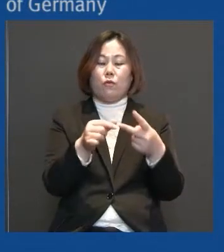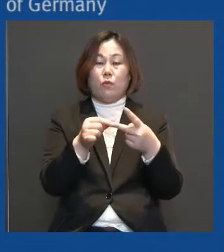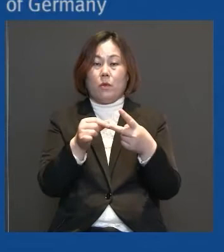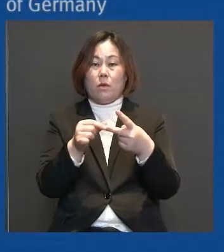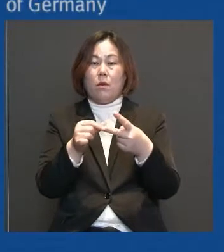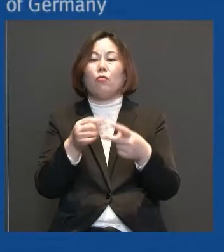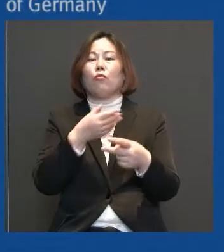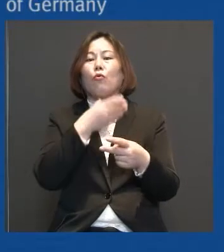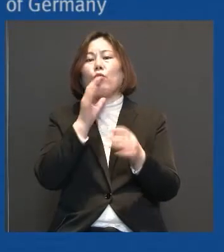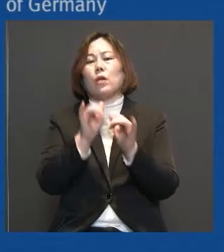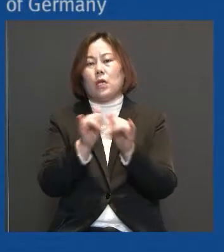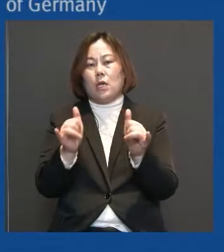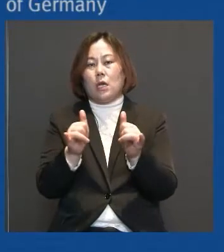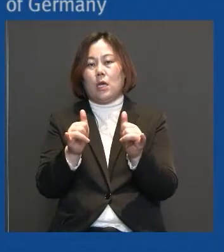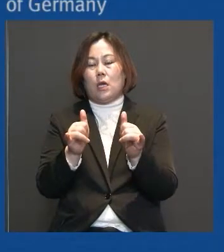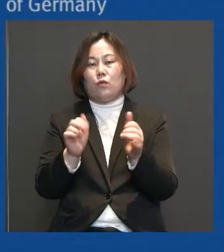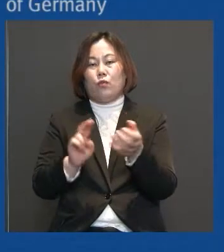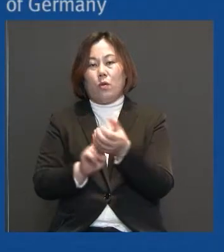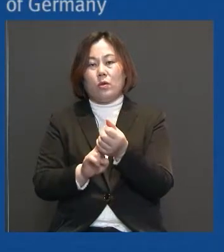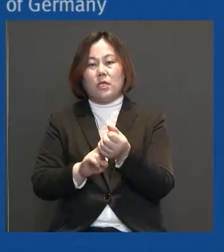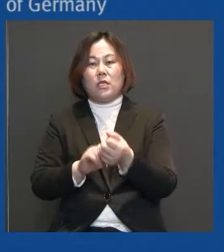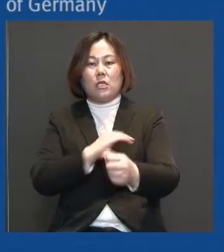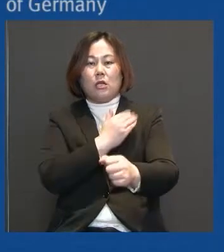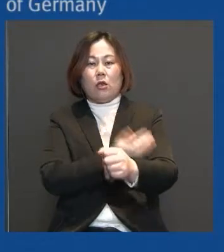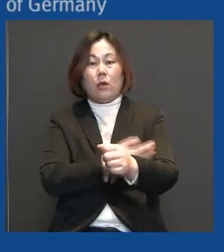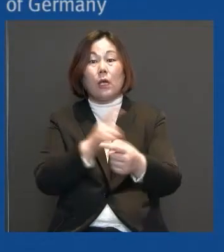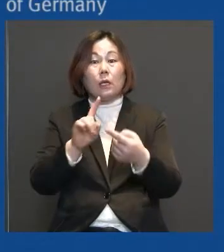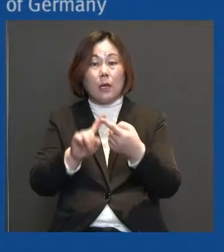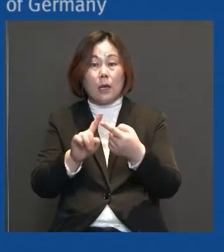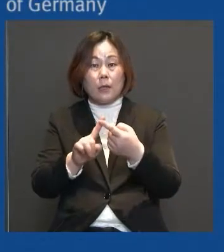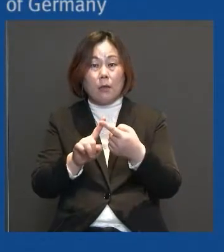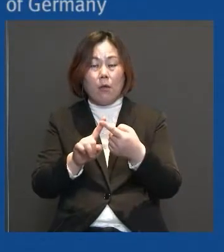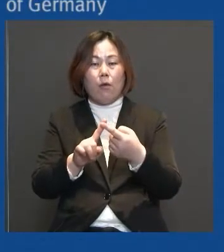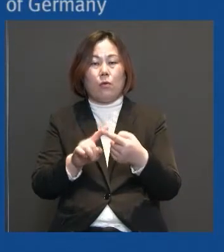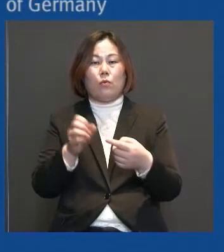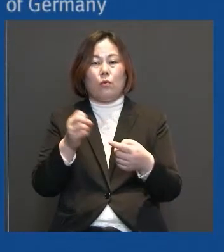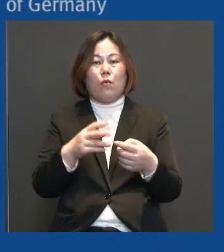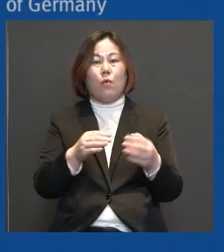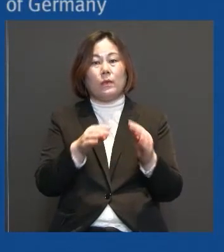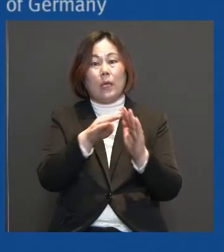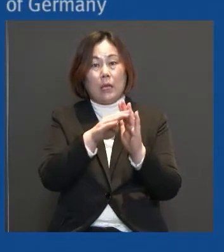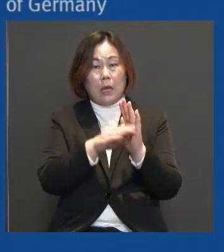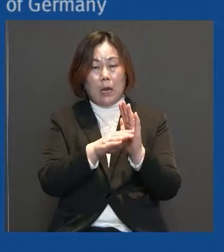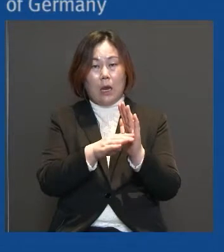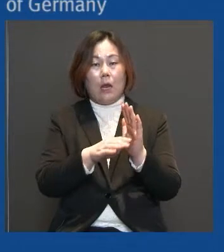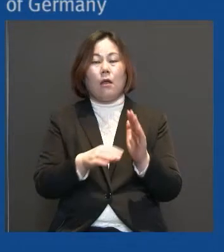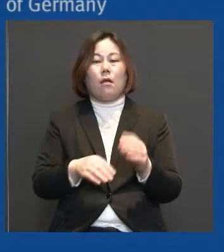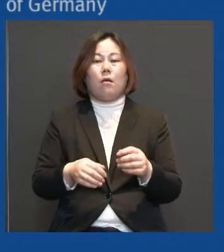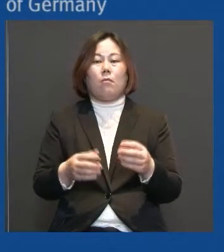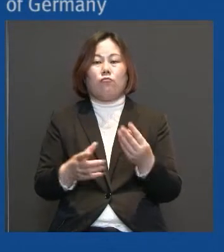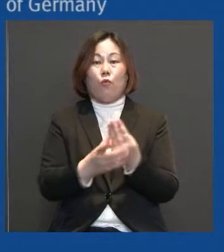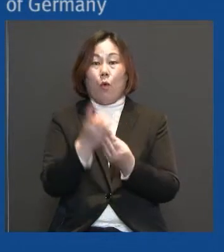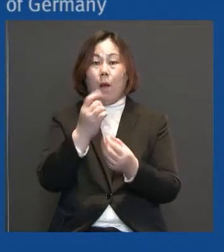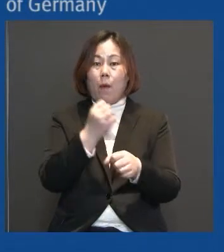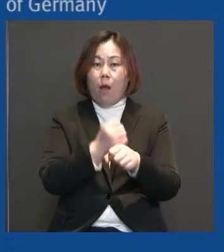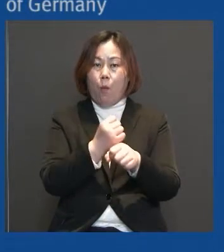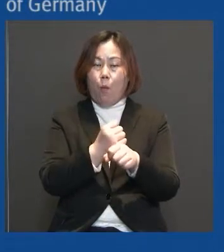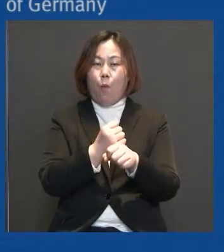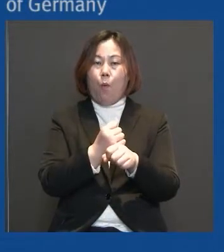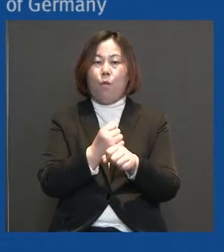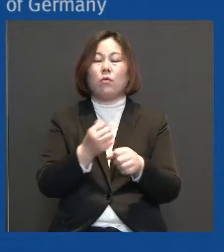foster cohesion between the generations and promote a society based on sharing and solidarity.